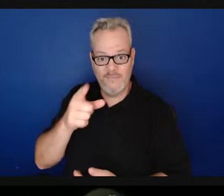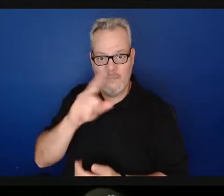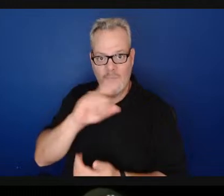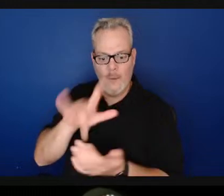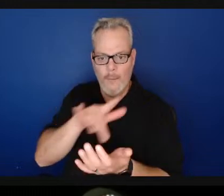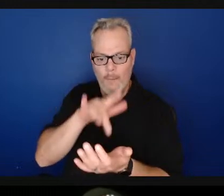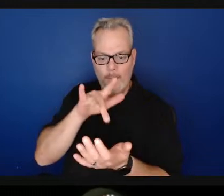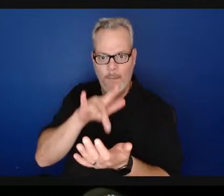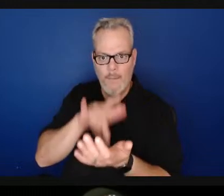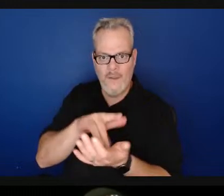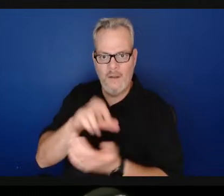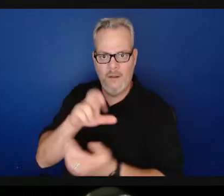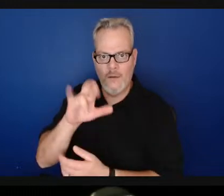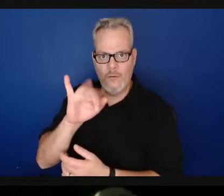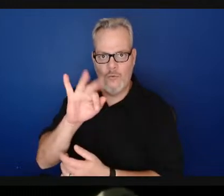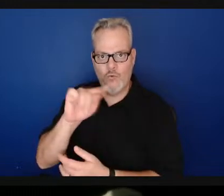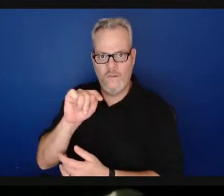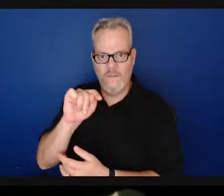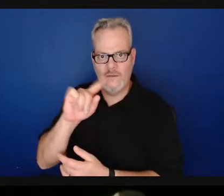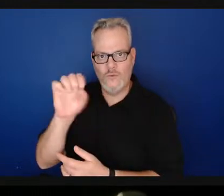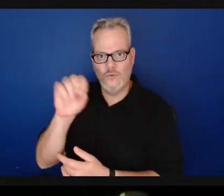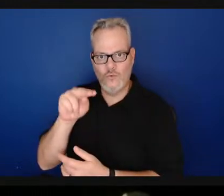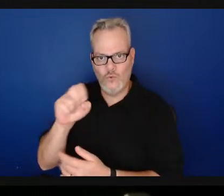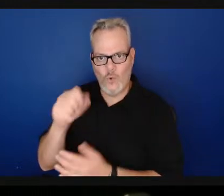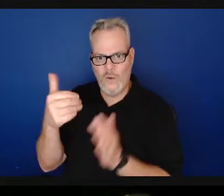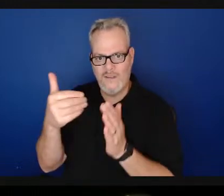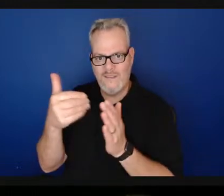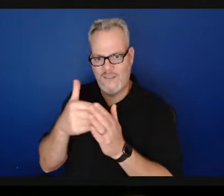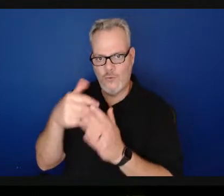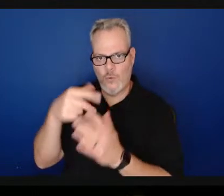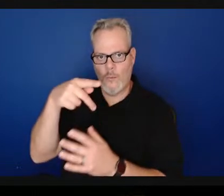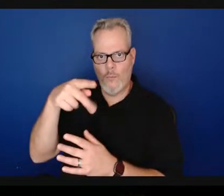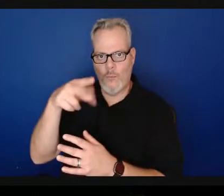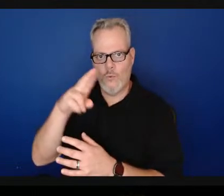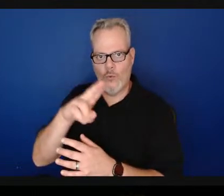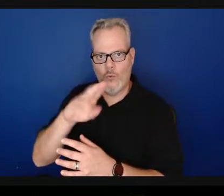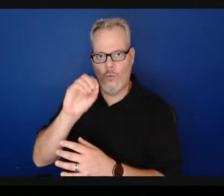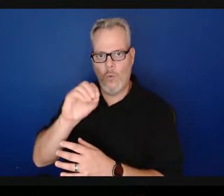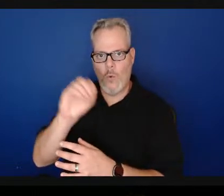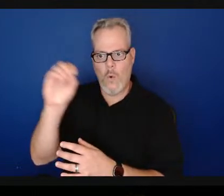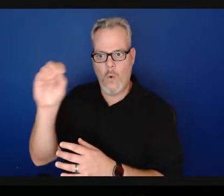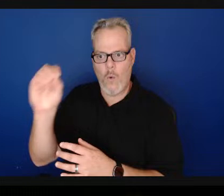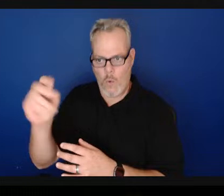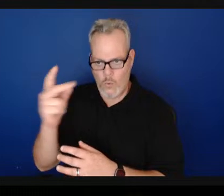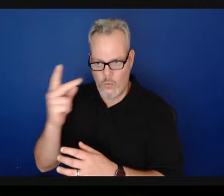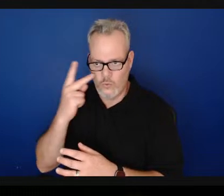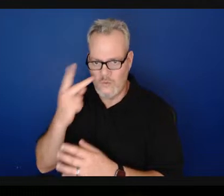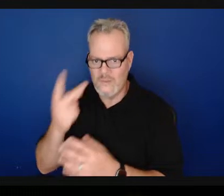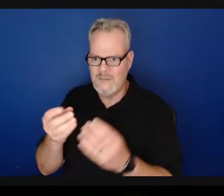but if anything, we're seeing contraction and some adjustments going on here. And as I said before, it's likely from the pressure